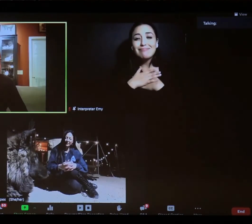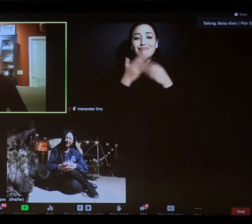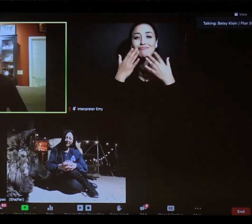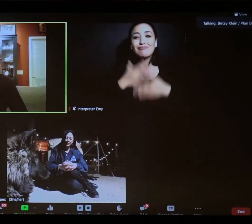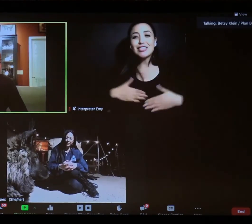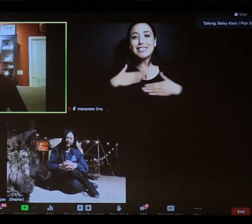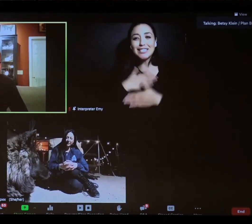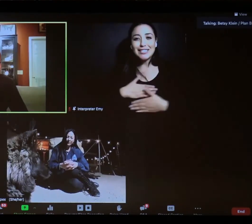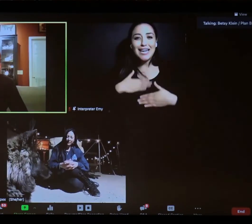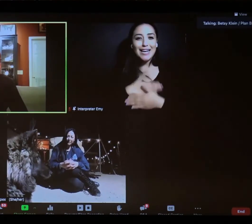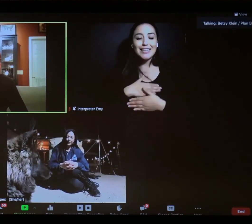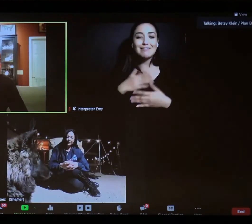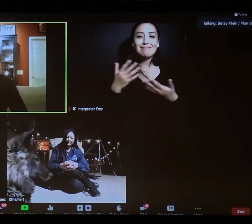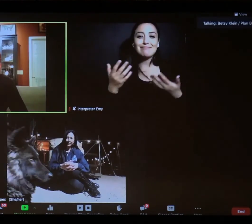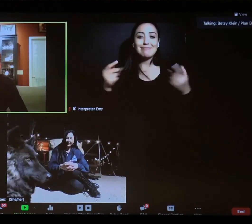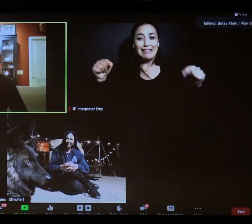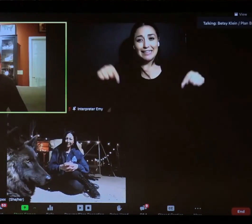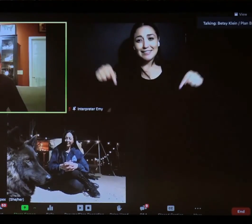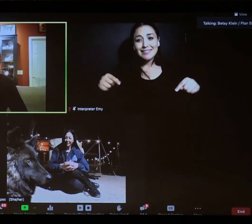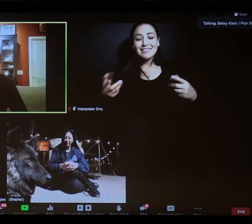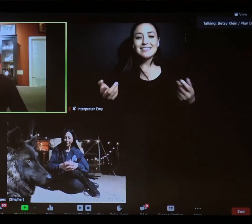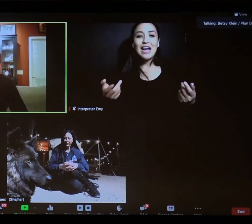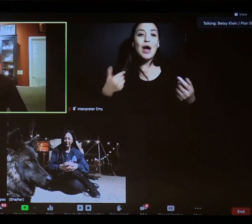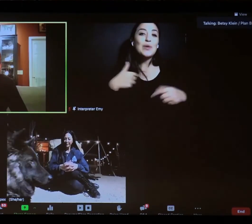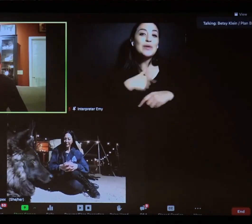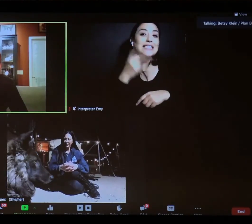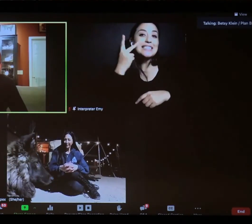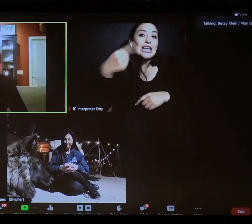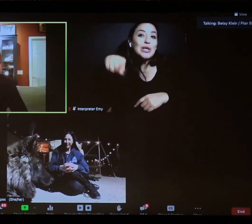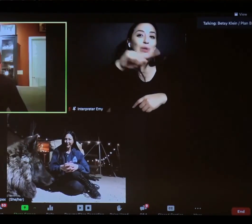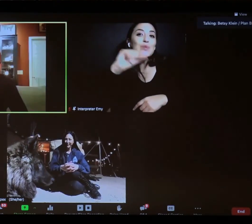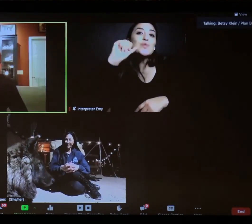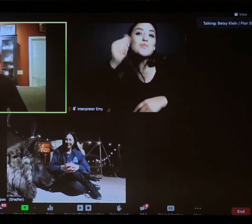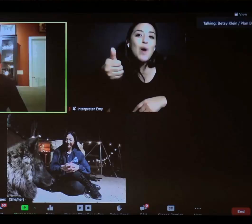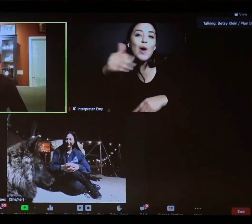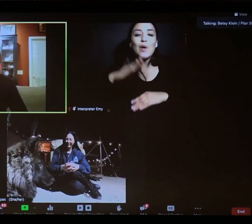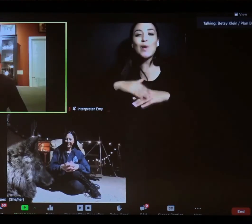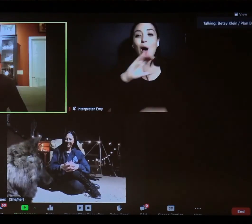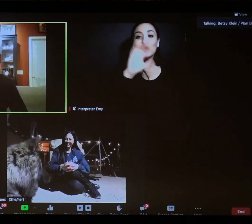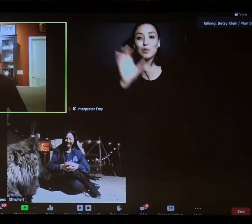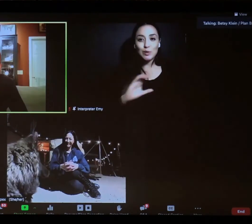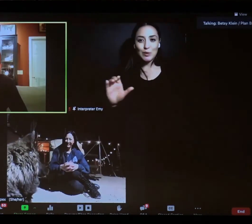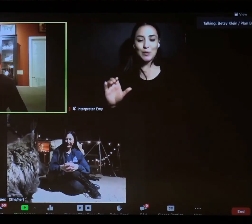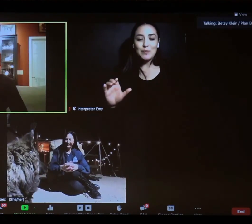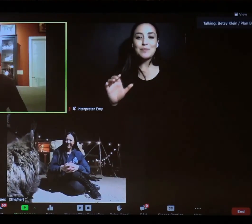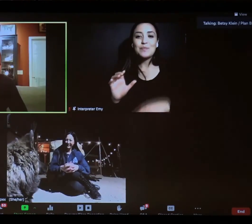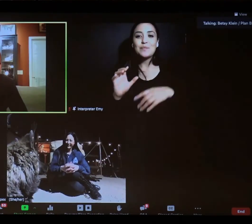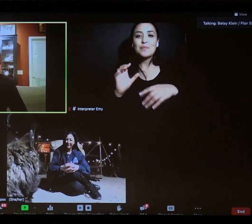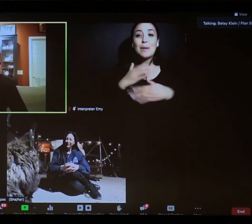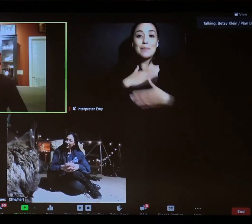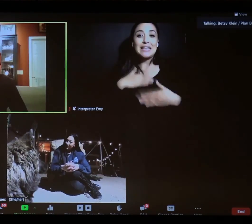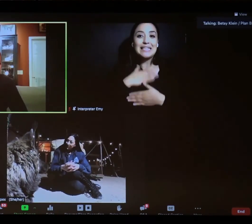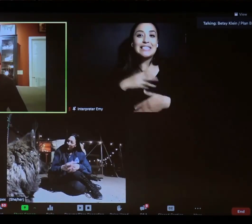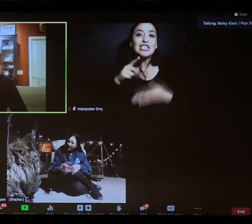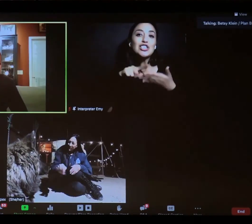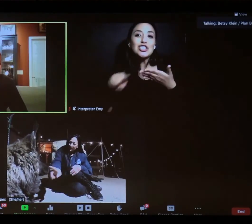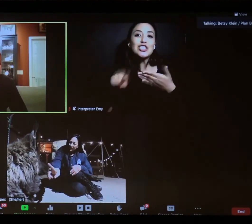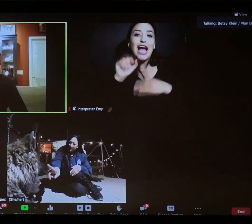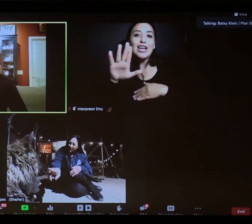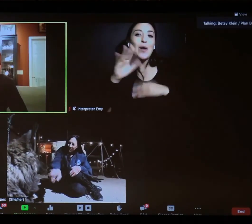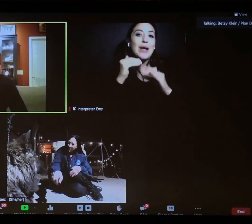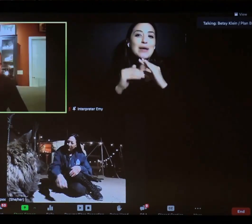this. We'll see you all tomorrow on Zoom. Please look in your email. I'm going to say it again because I know we're going to